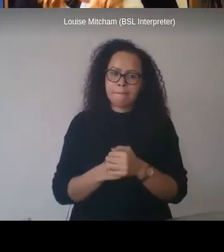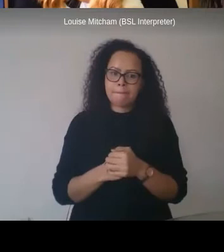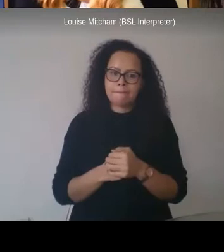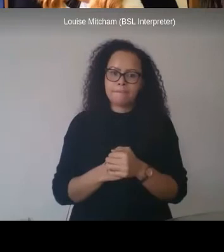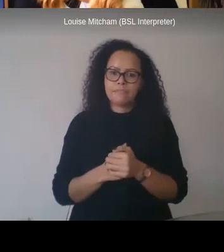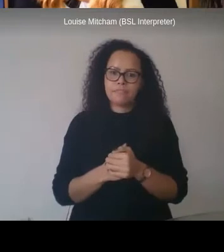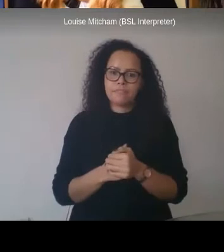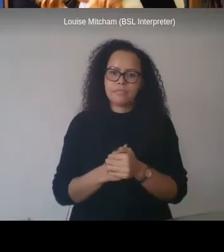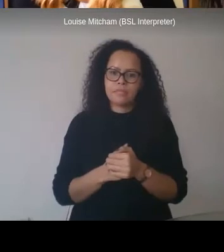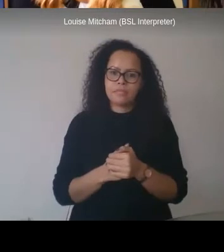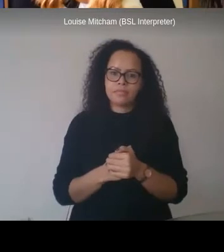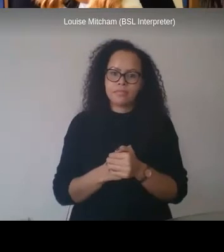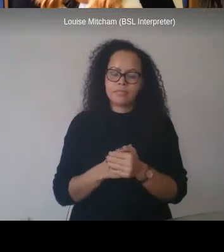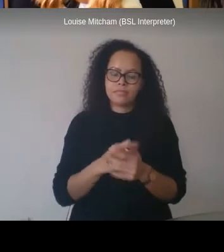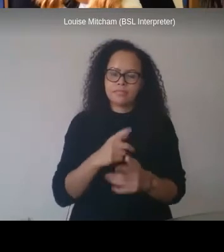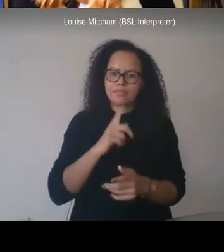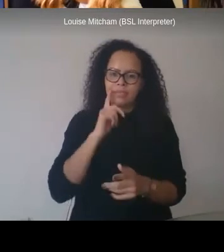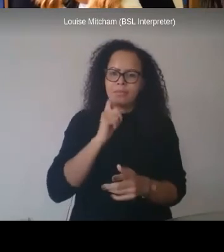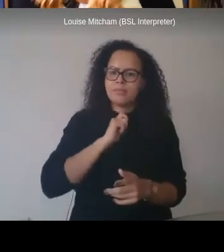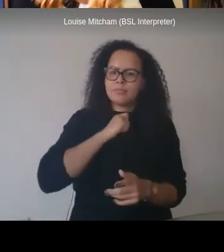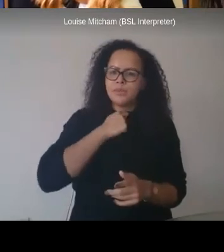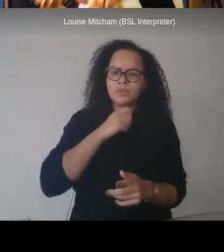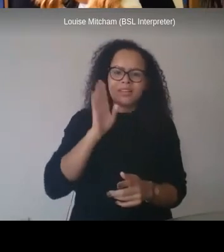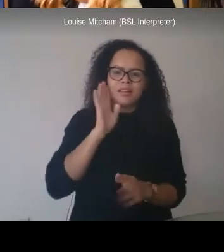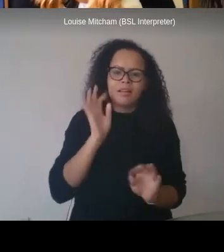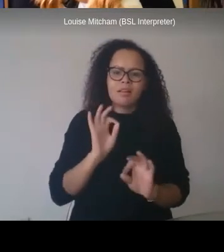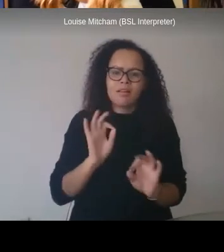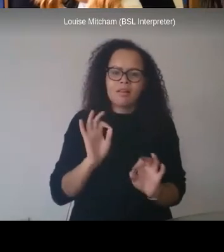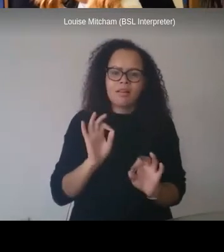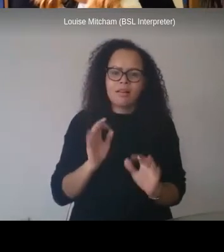Oh, still muted, Ali, I think.